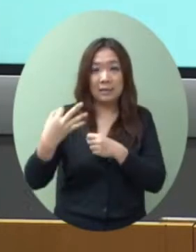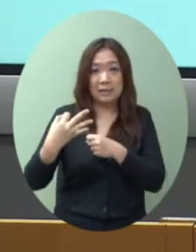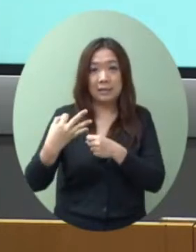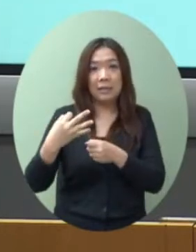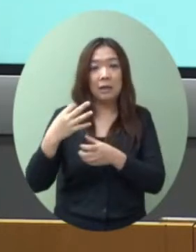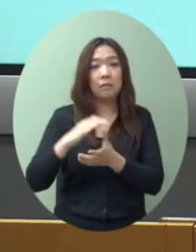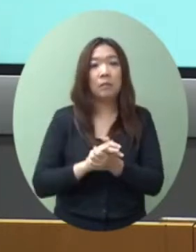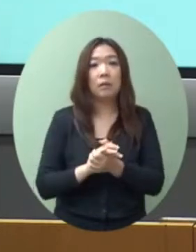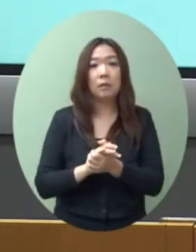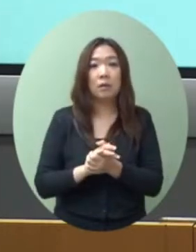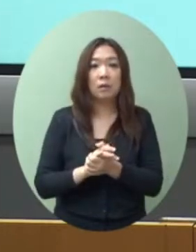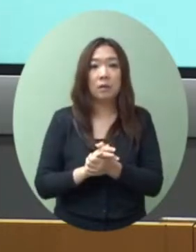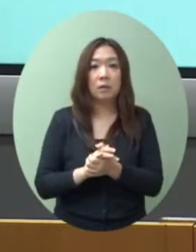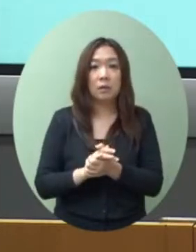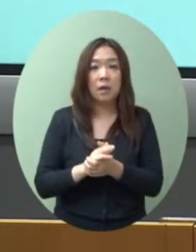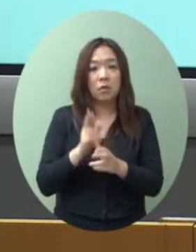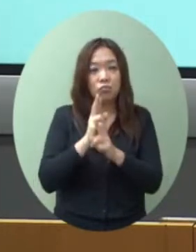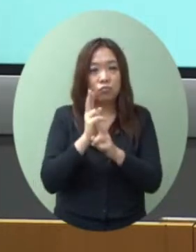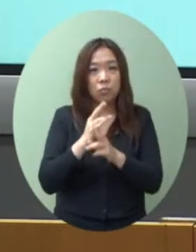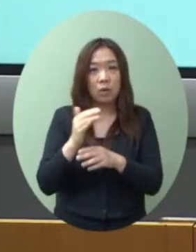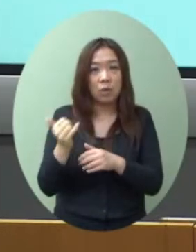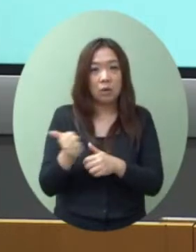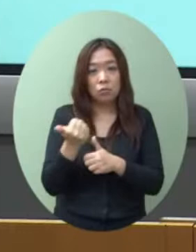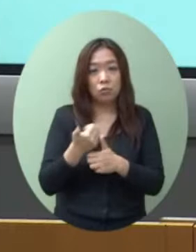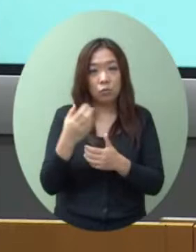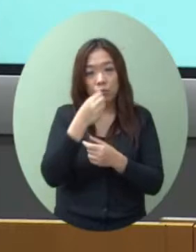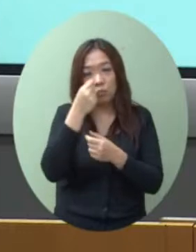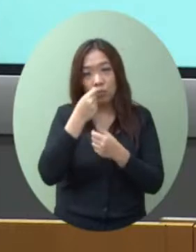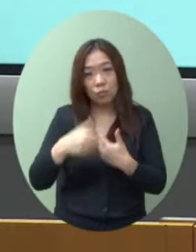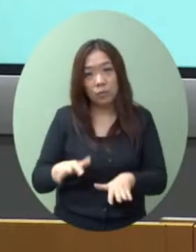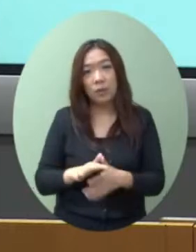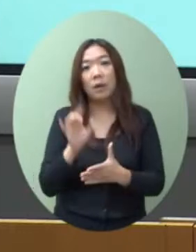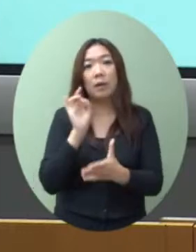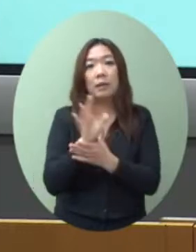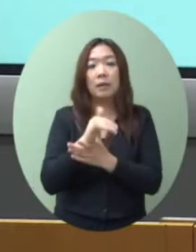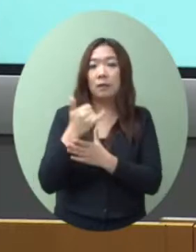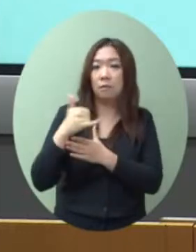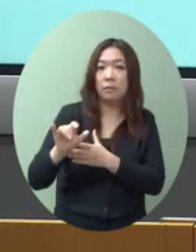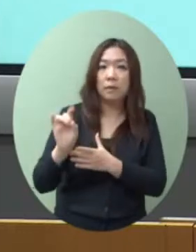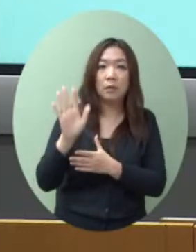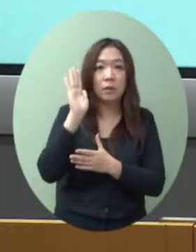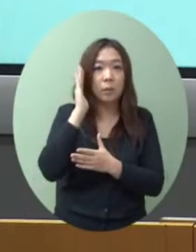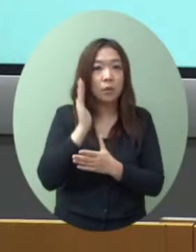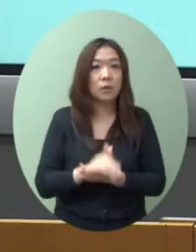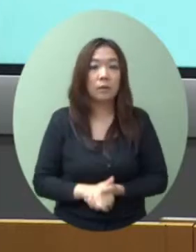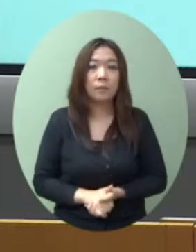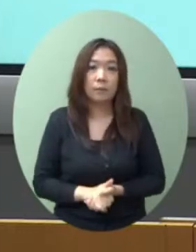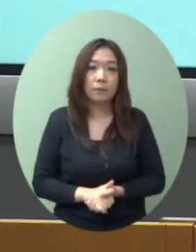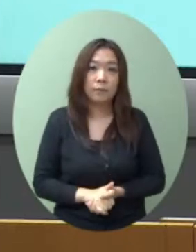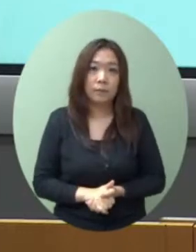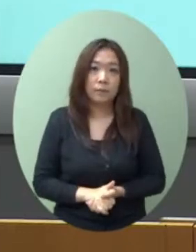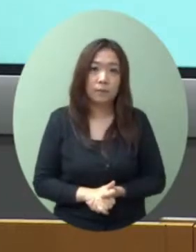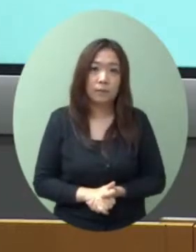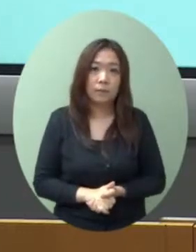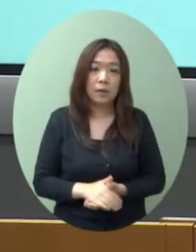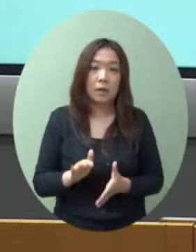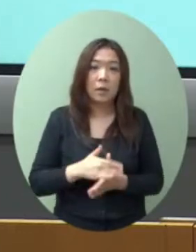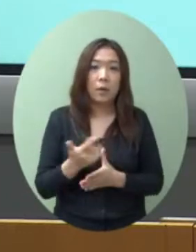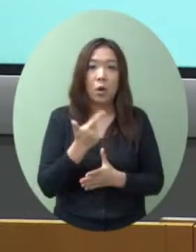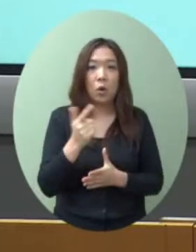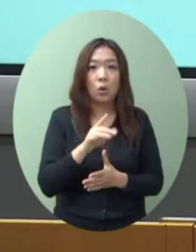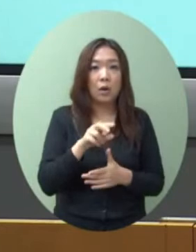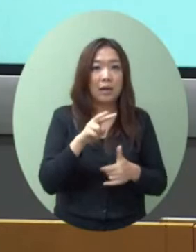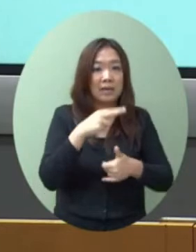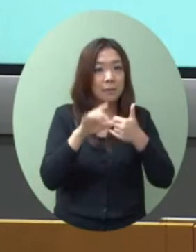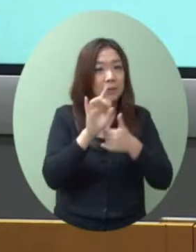noon on day 3, when you have completed all the testing requirements, you are allowed to leave the